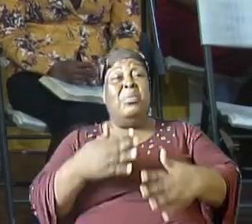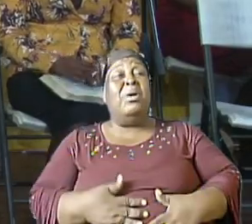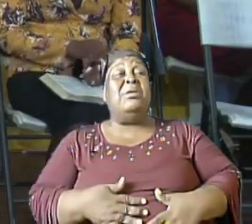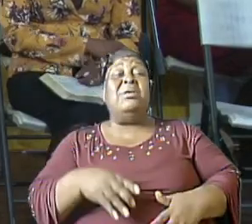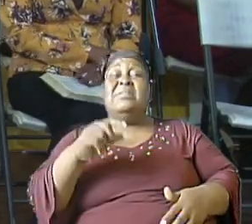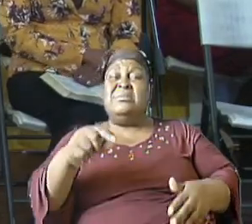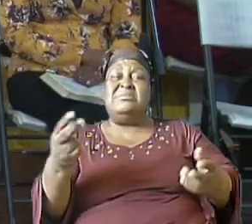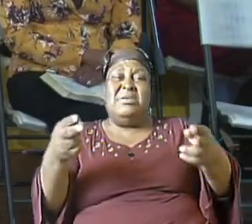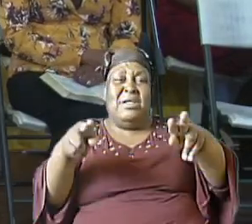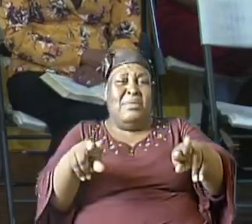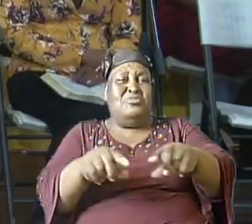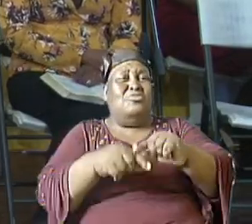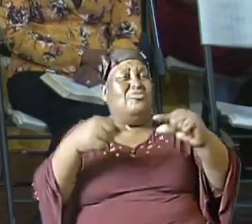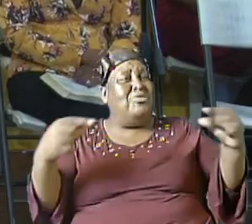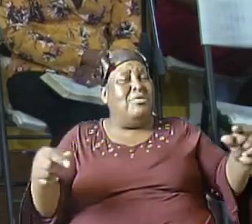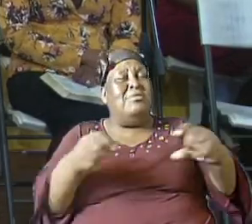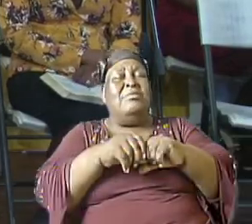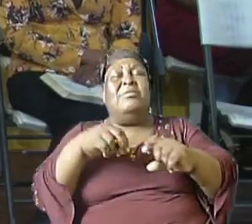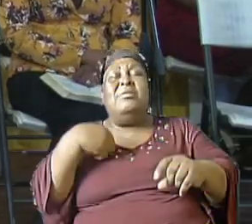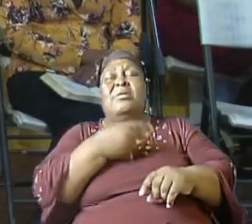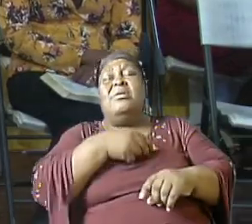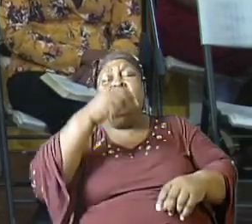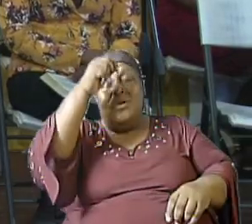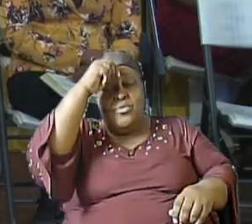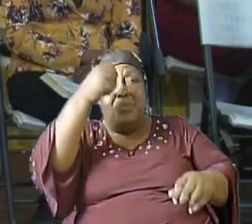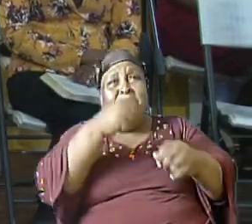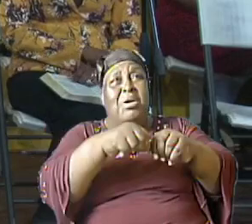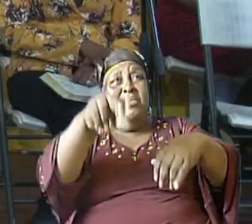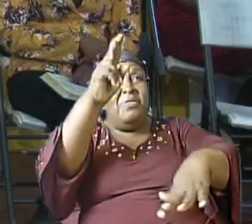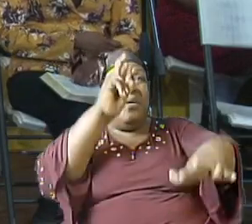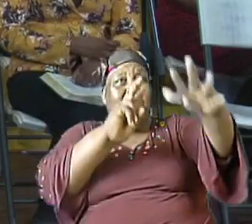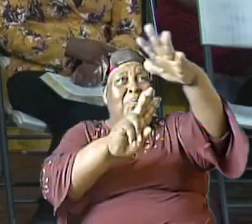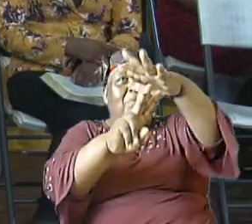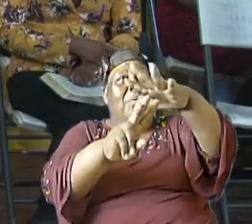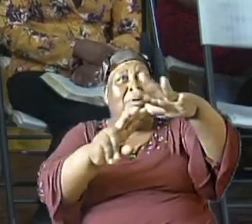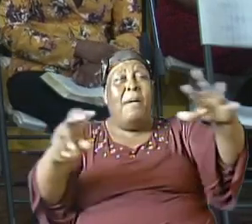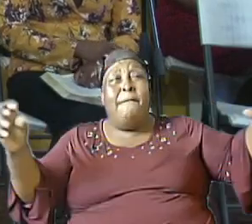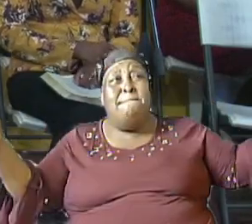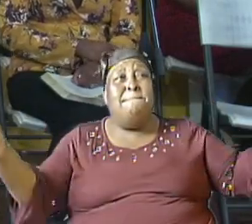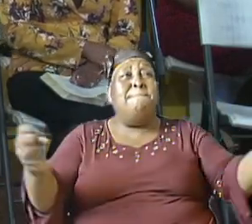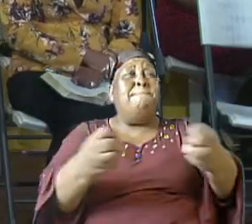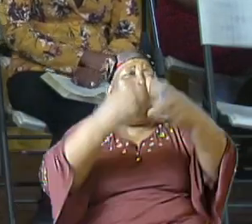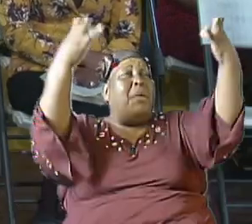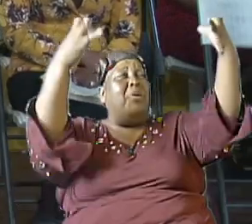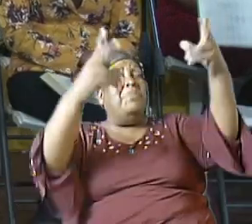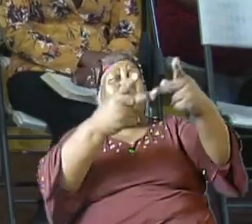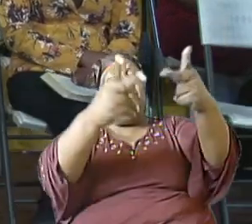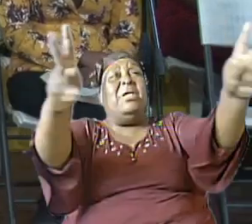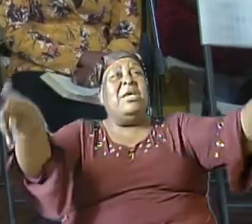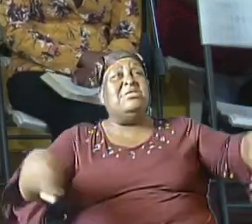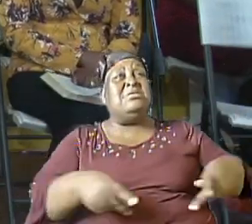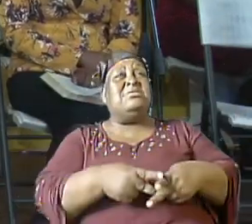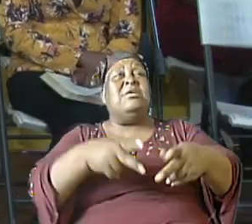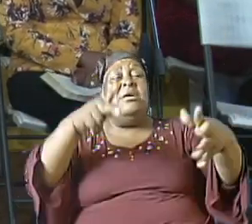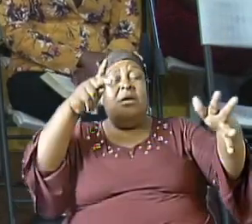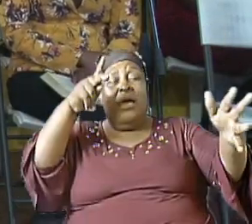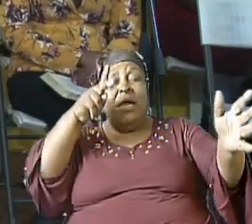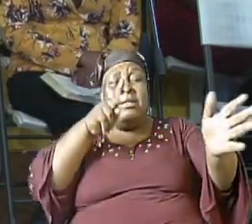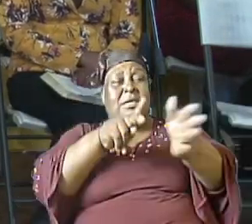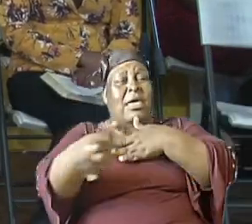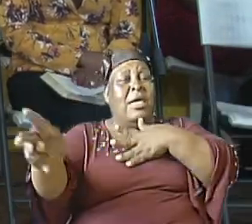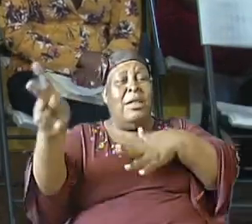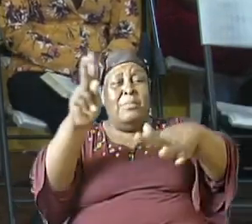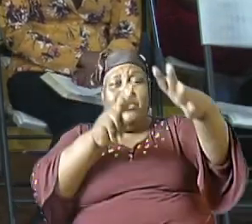to the greatest of us. I remember the prophet, after him bought up the place and killed prophets of